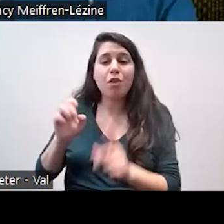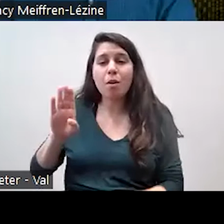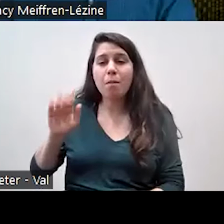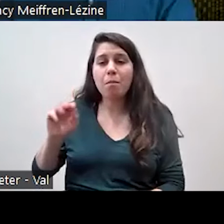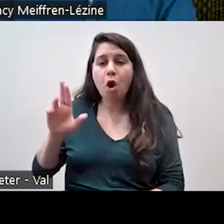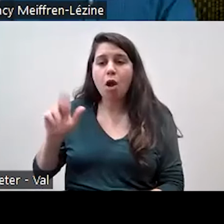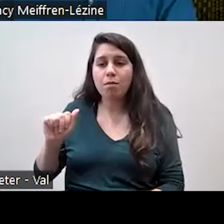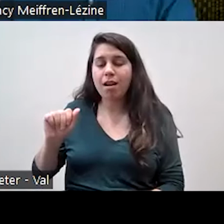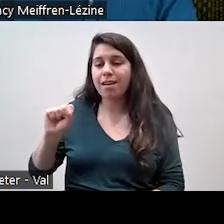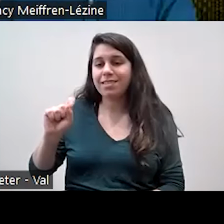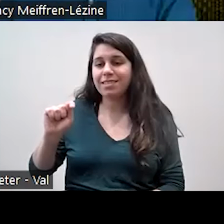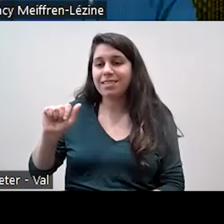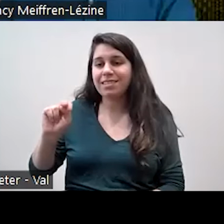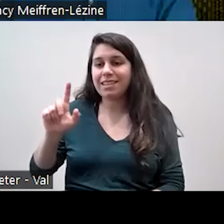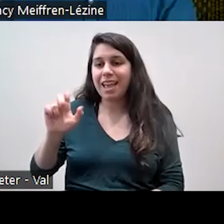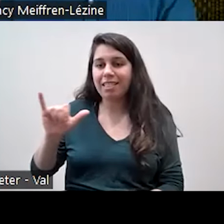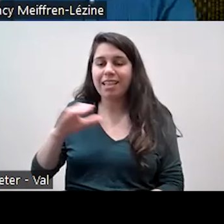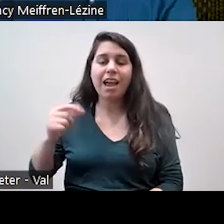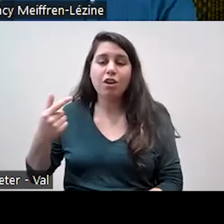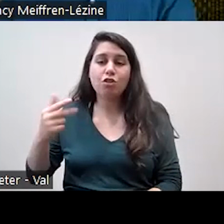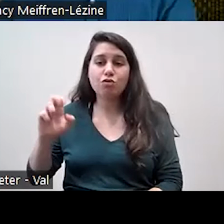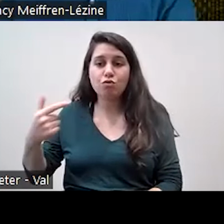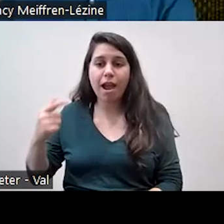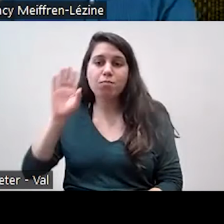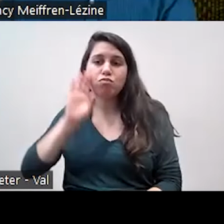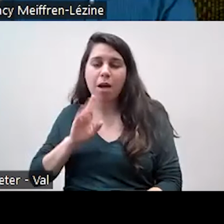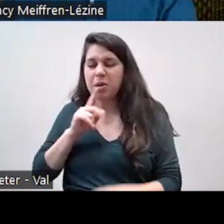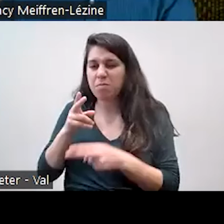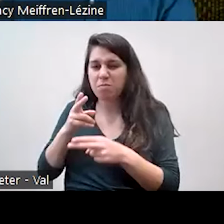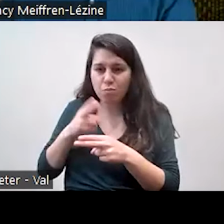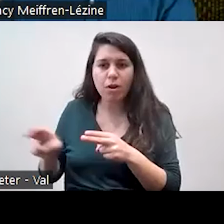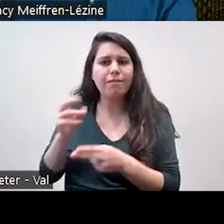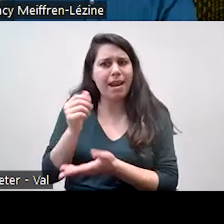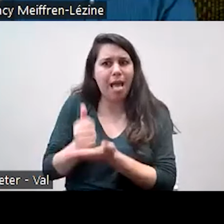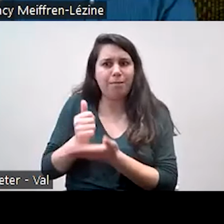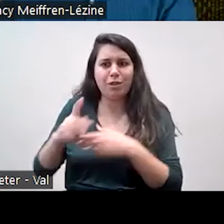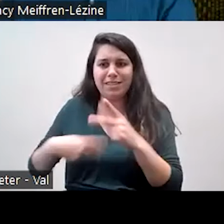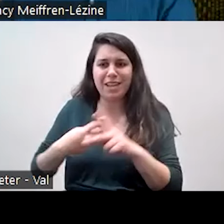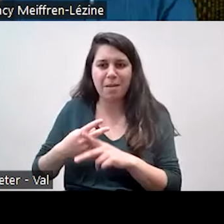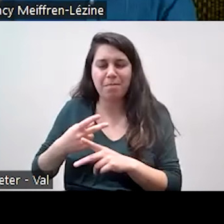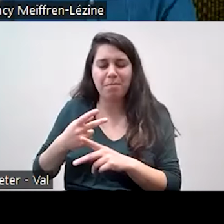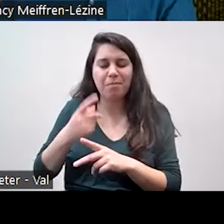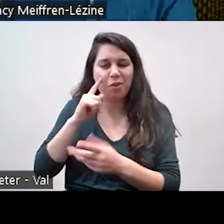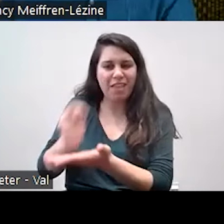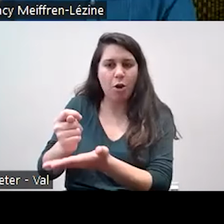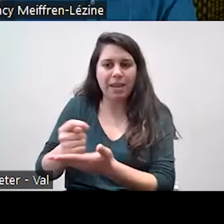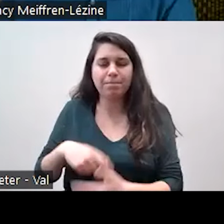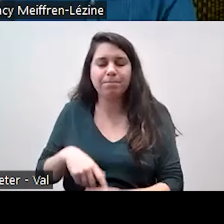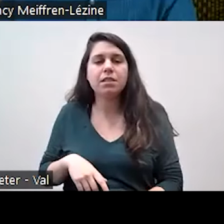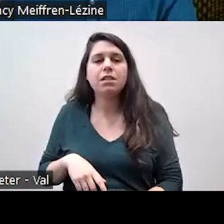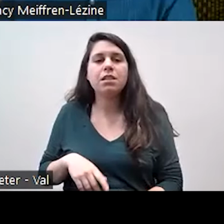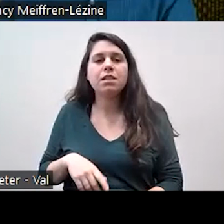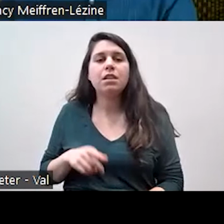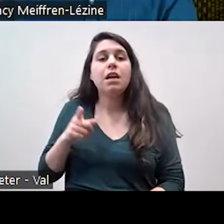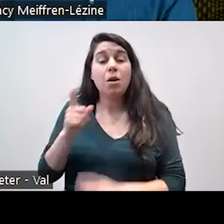and Greg Brown. It's a brief and helpful type of therapy, and the idea is to have a plan that can then be taken